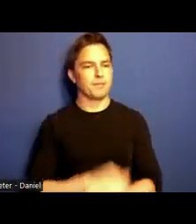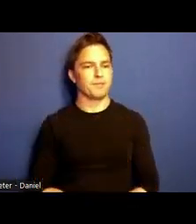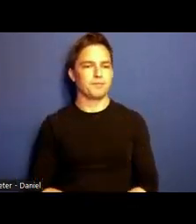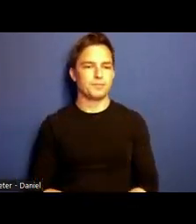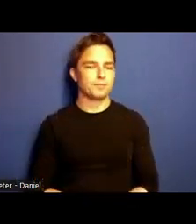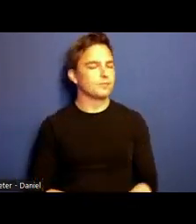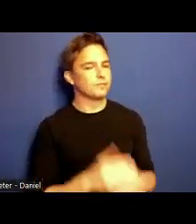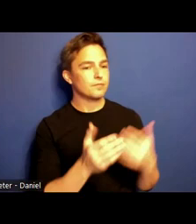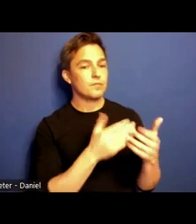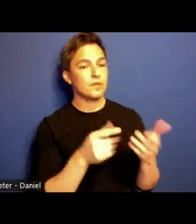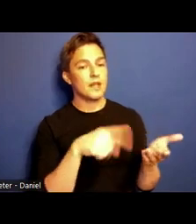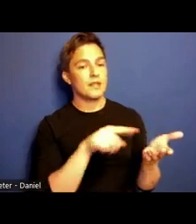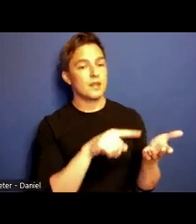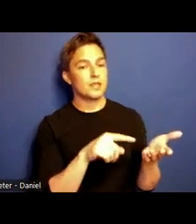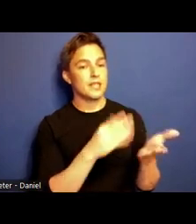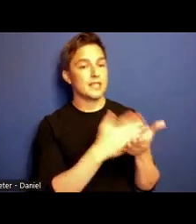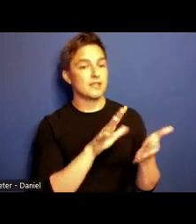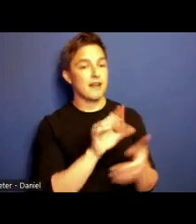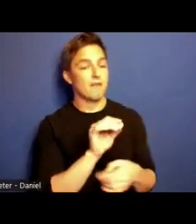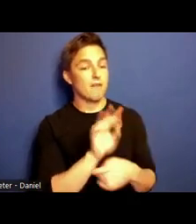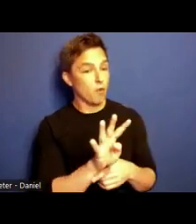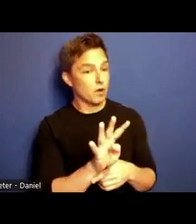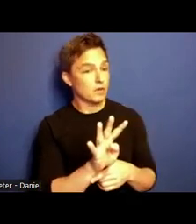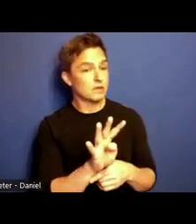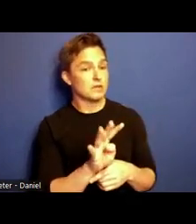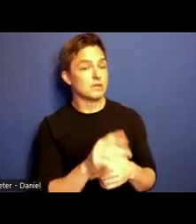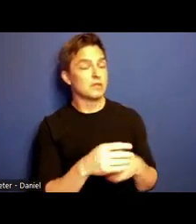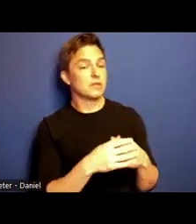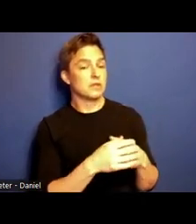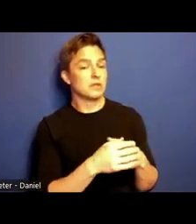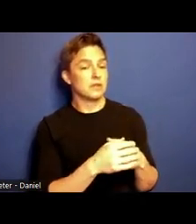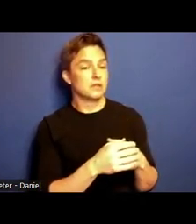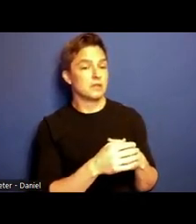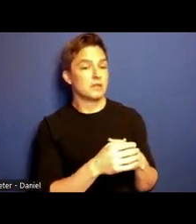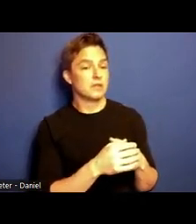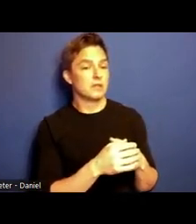Whether there was a Section 504,